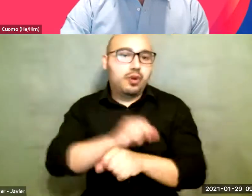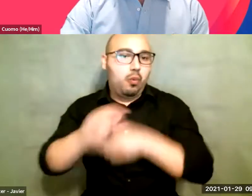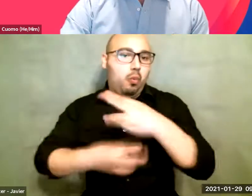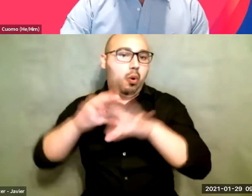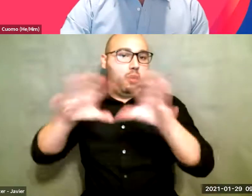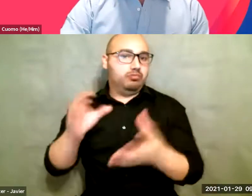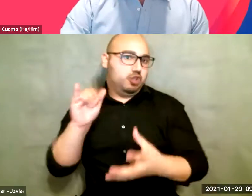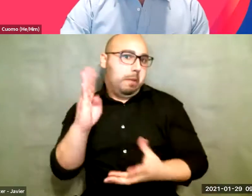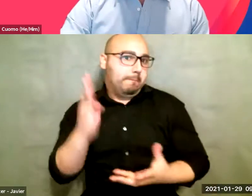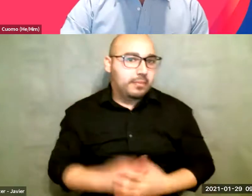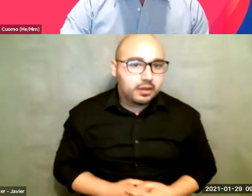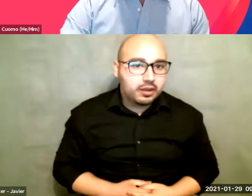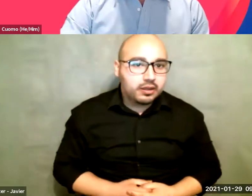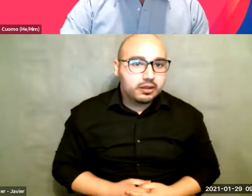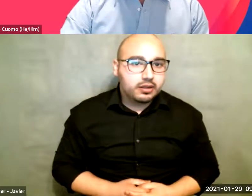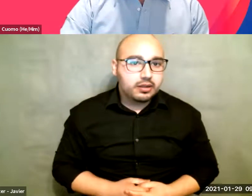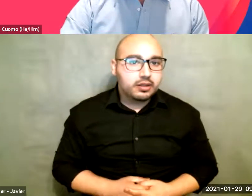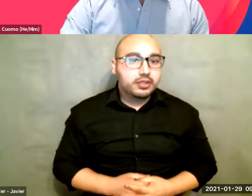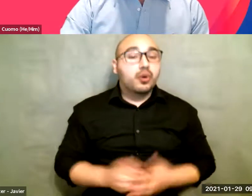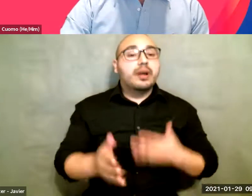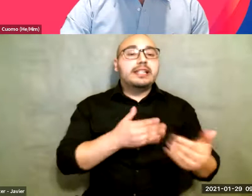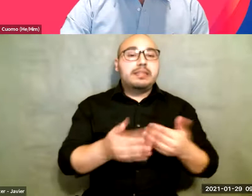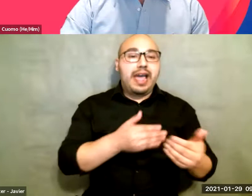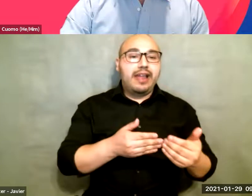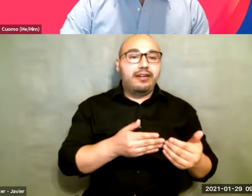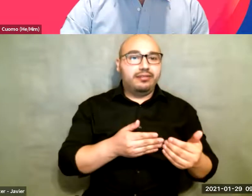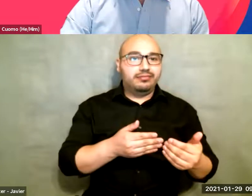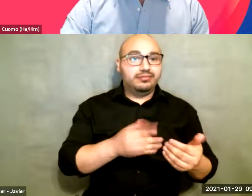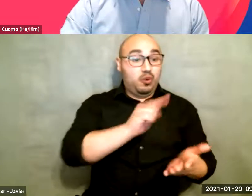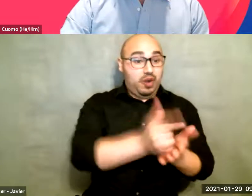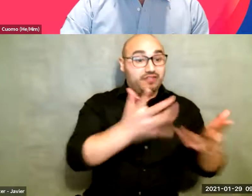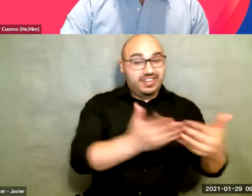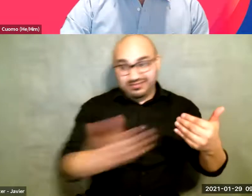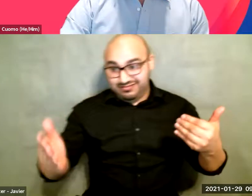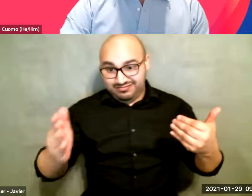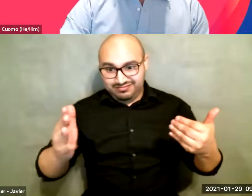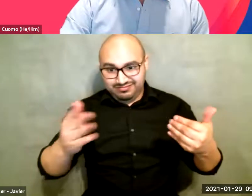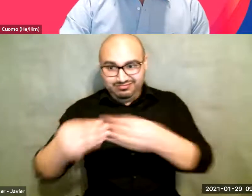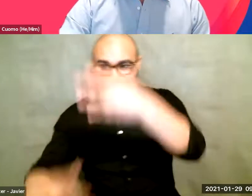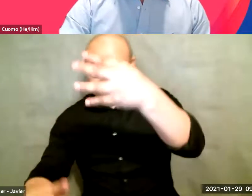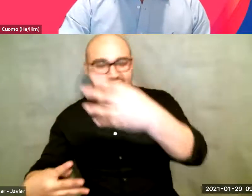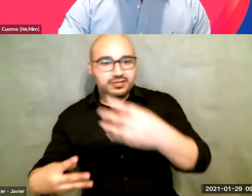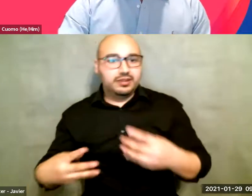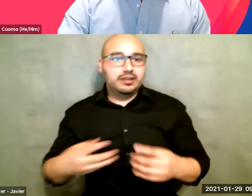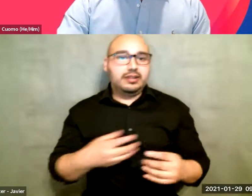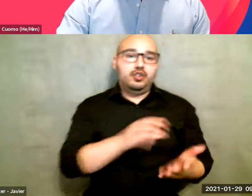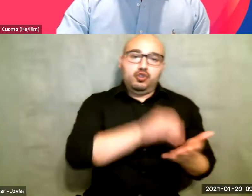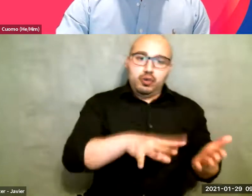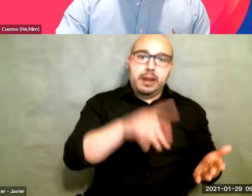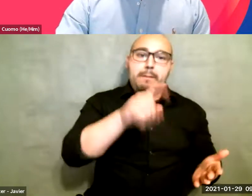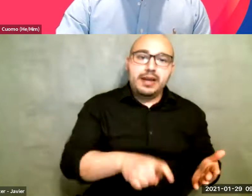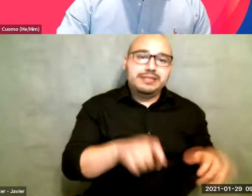go in psychology, they are going to have to be able to, I'll say, for example, to interact